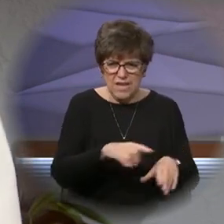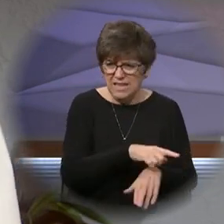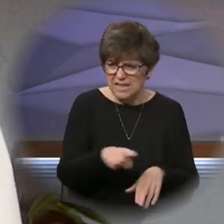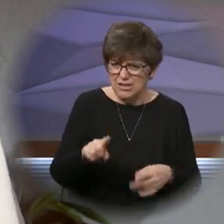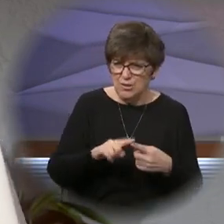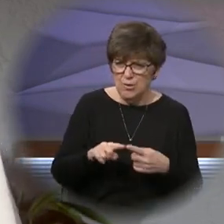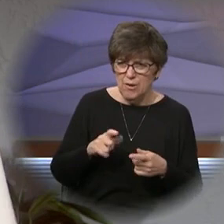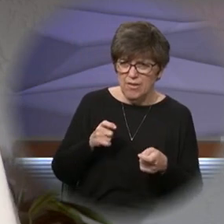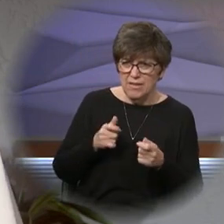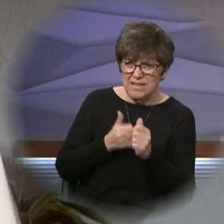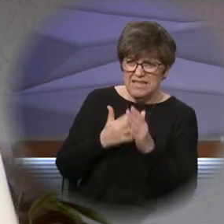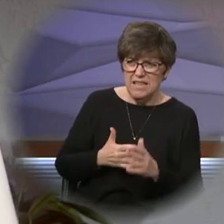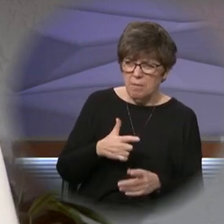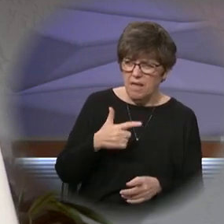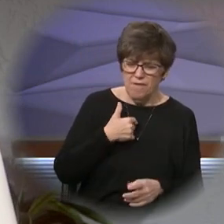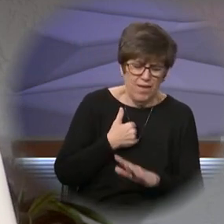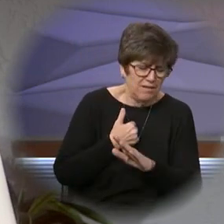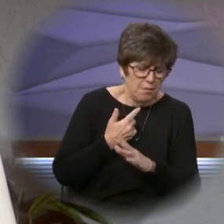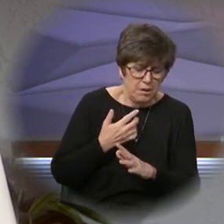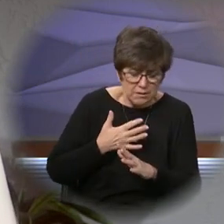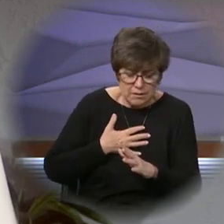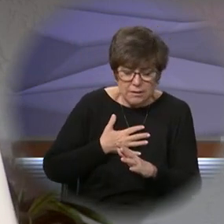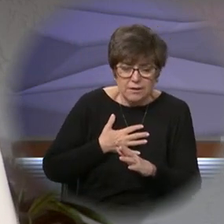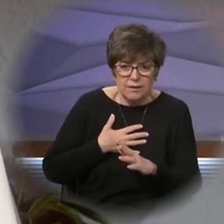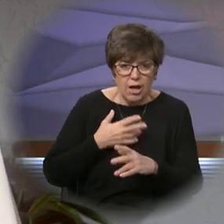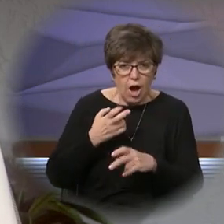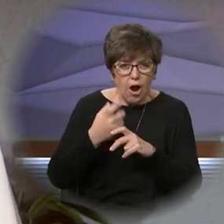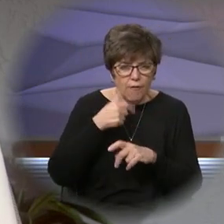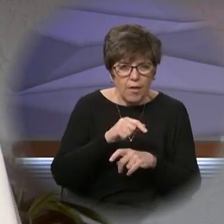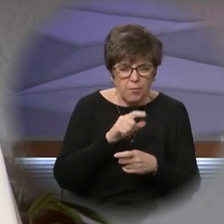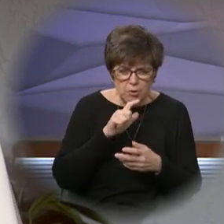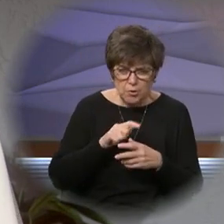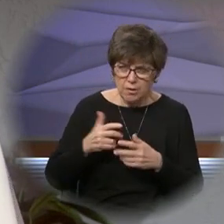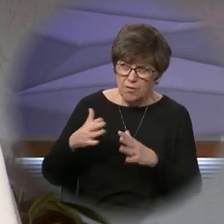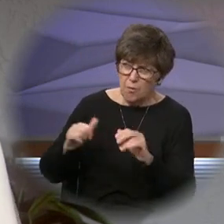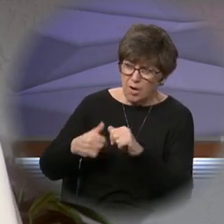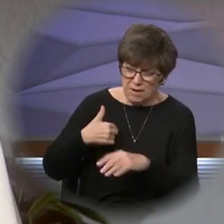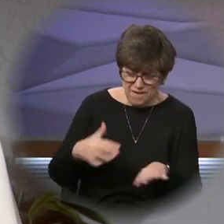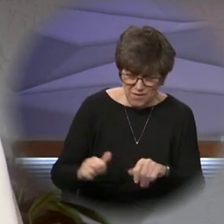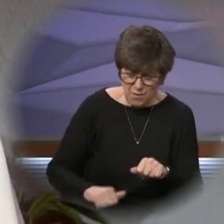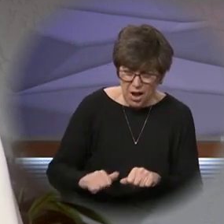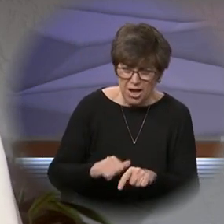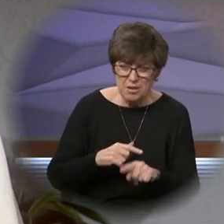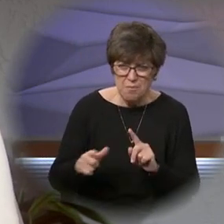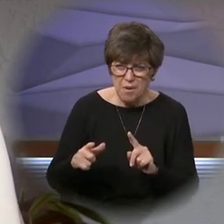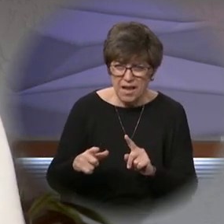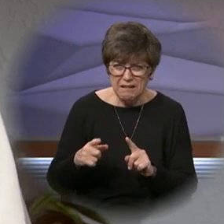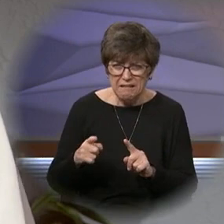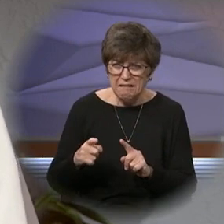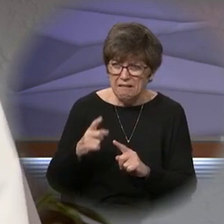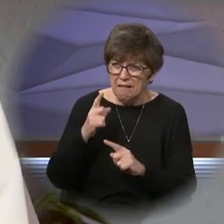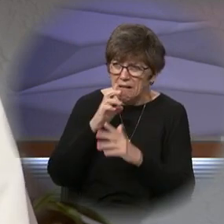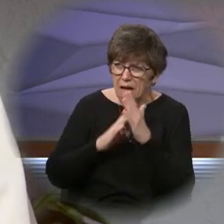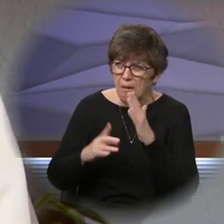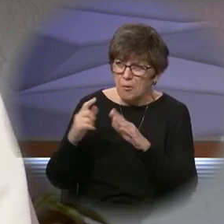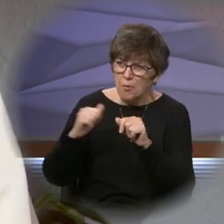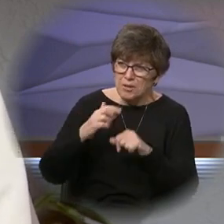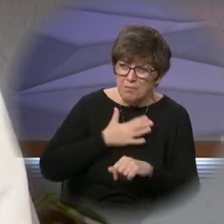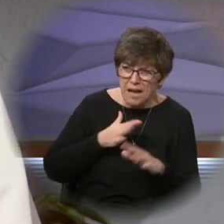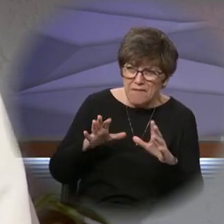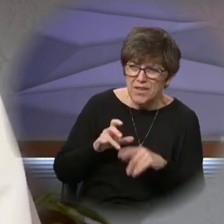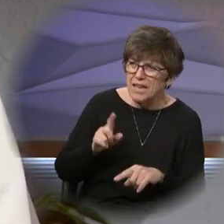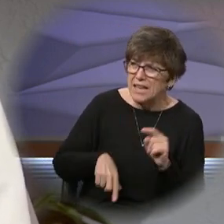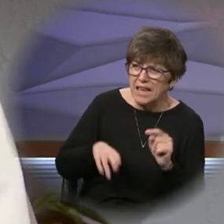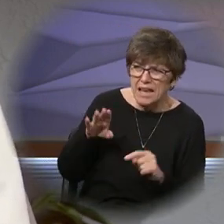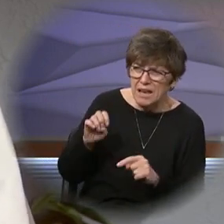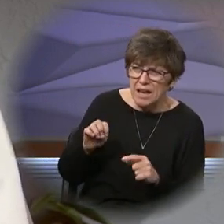disciples to receive that gift, that humble act, but yet they couldn't miss the point of what he was teaching them, not